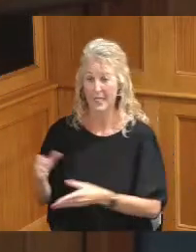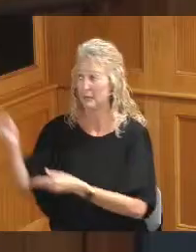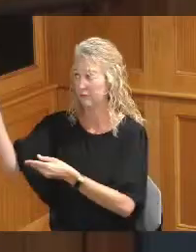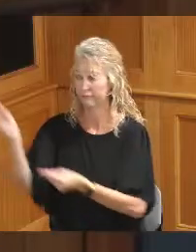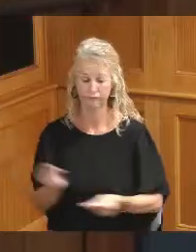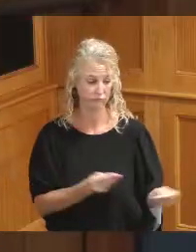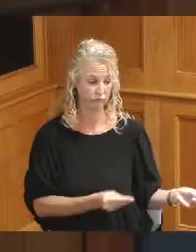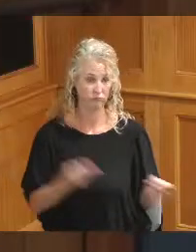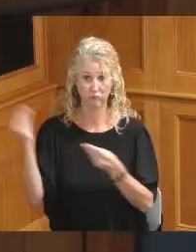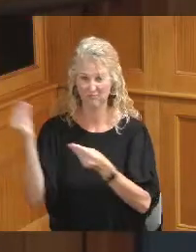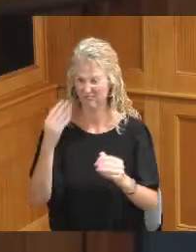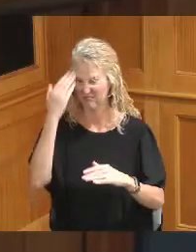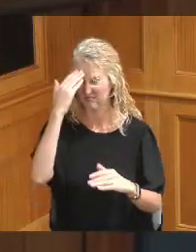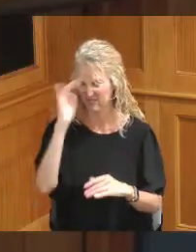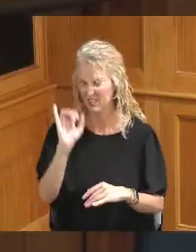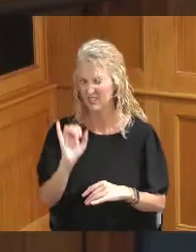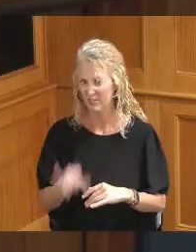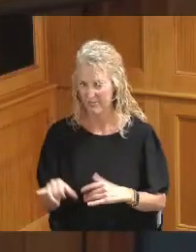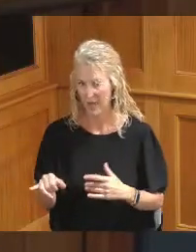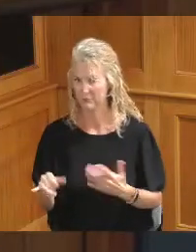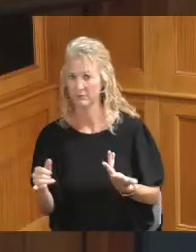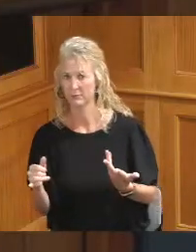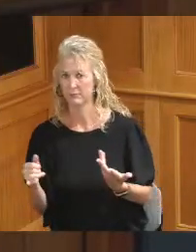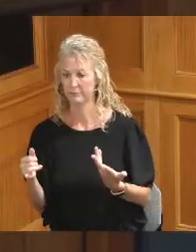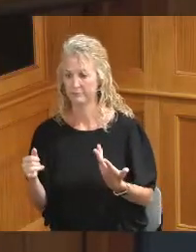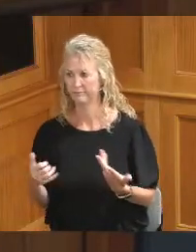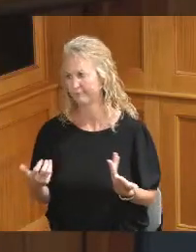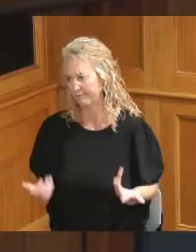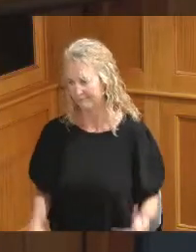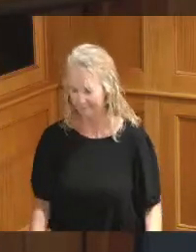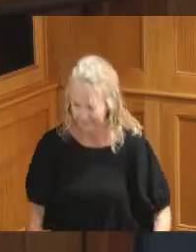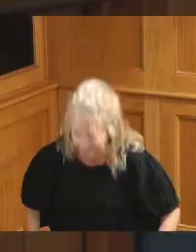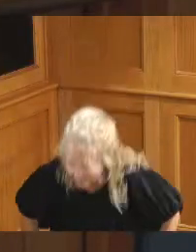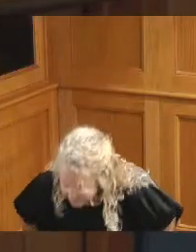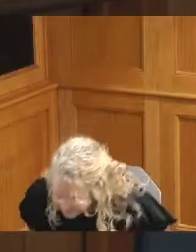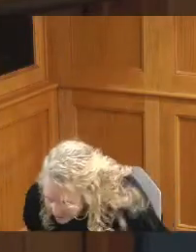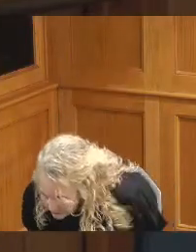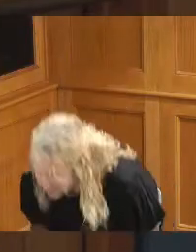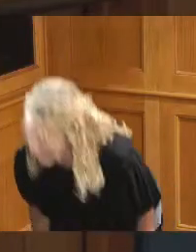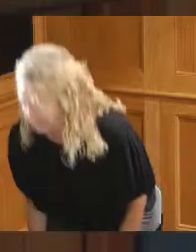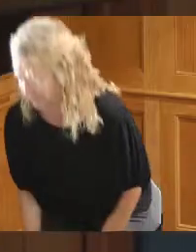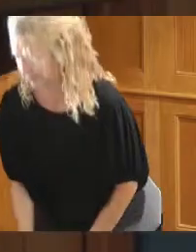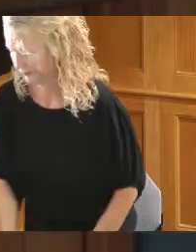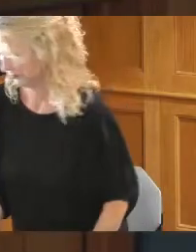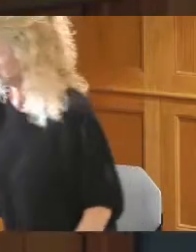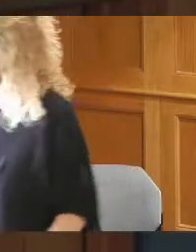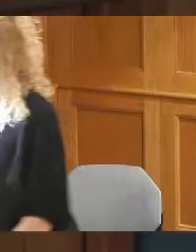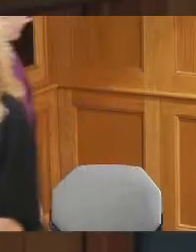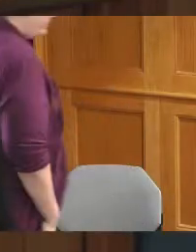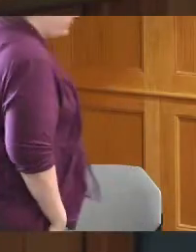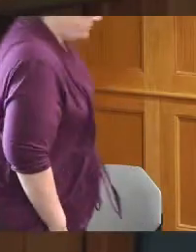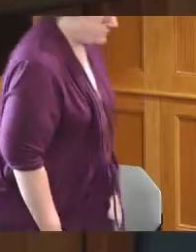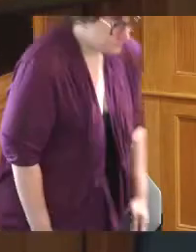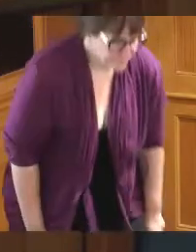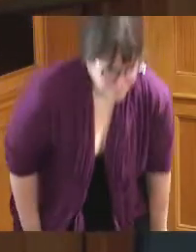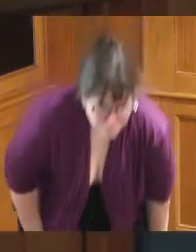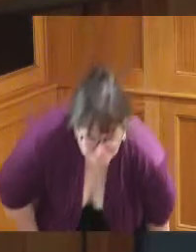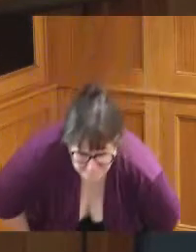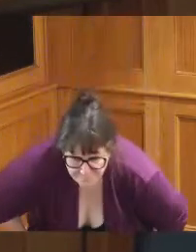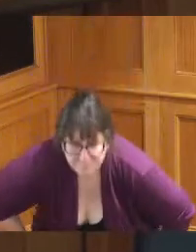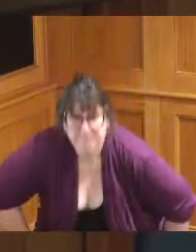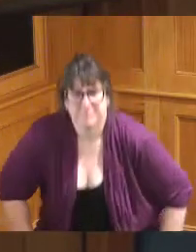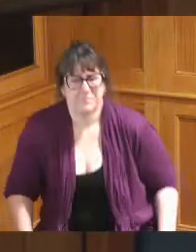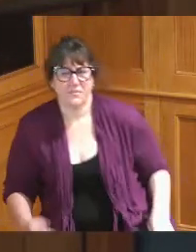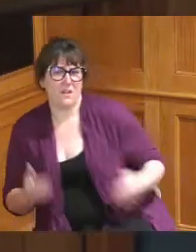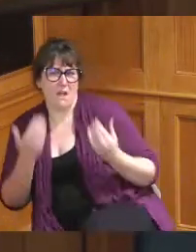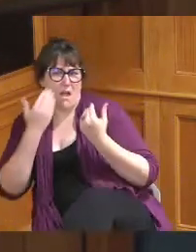hey, be aware of these things. This affects us. So I don't know what the platform is, but it could be on